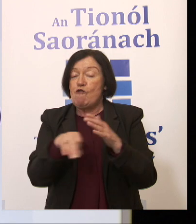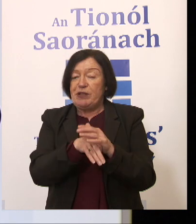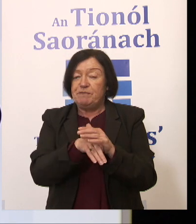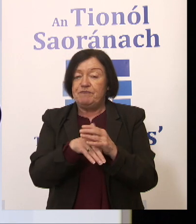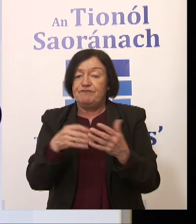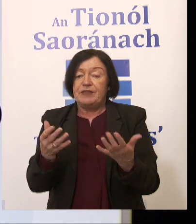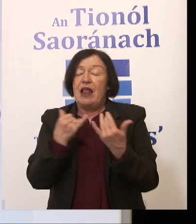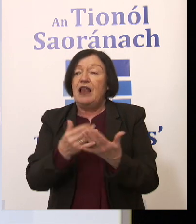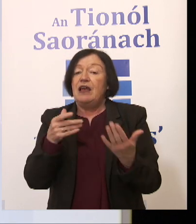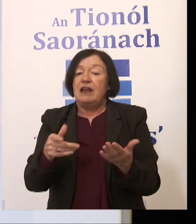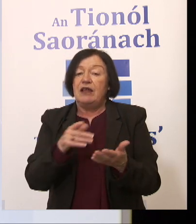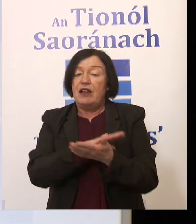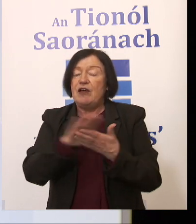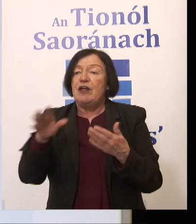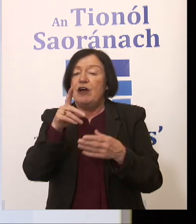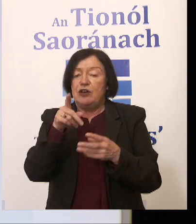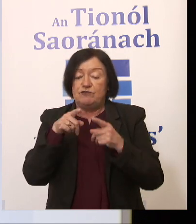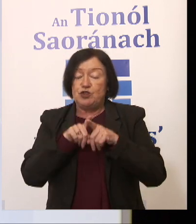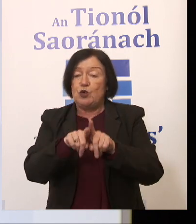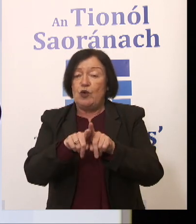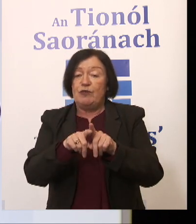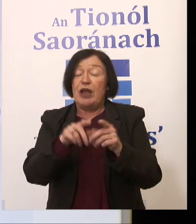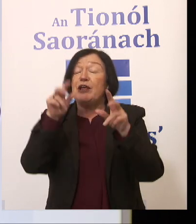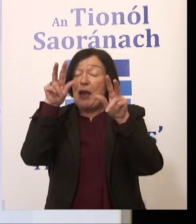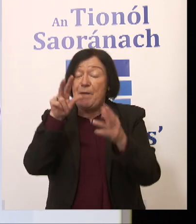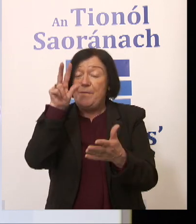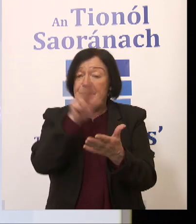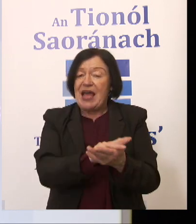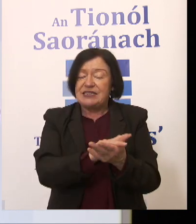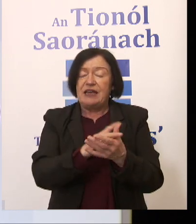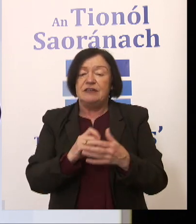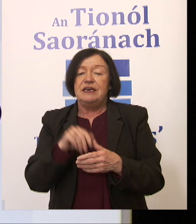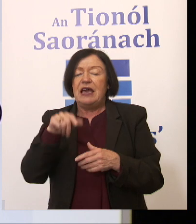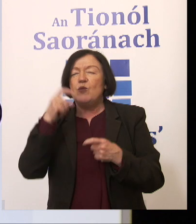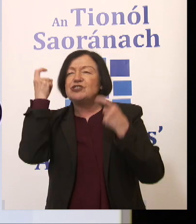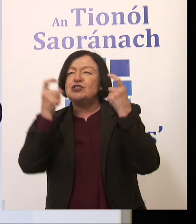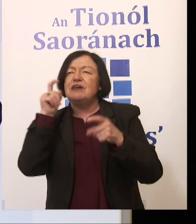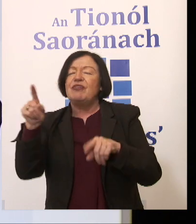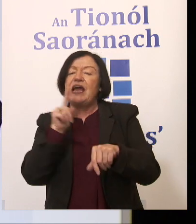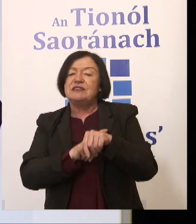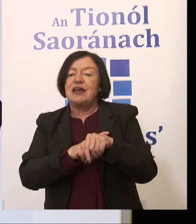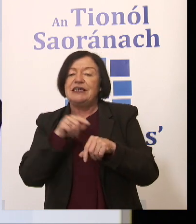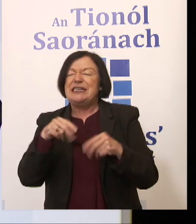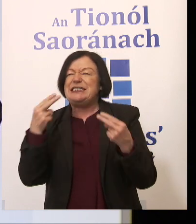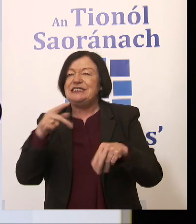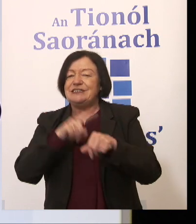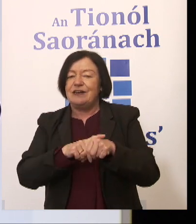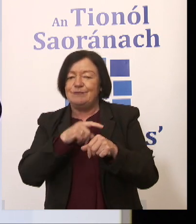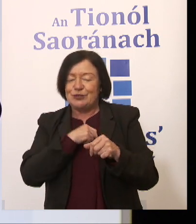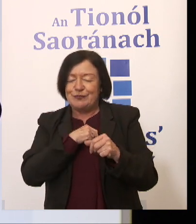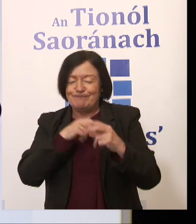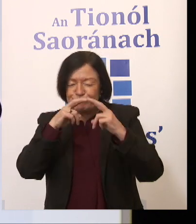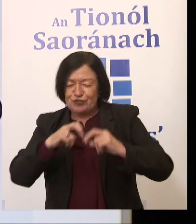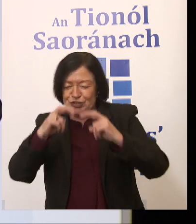such as the abolition of the dual mandate, for example. And it was considered at the time that this needed time to bed down.